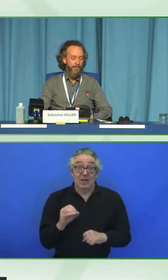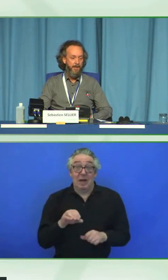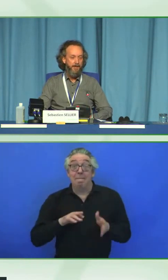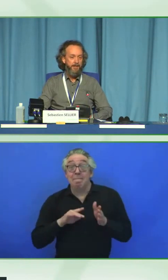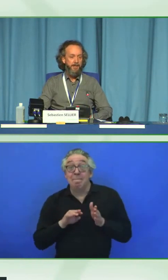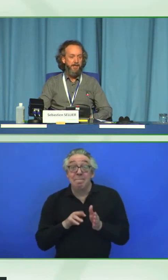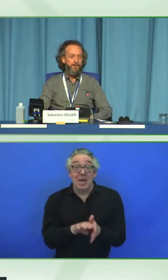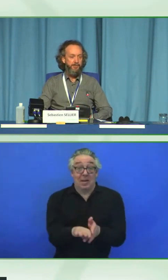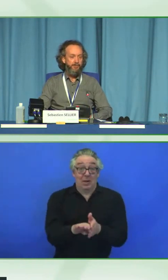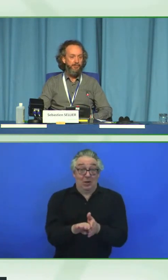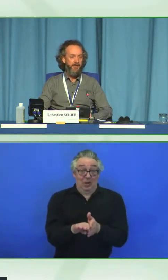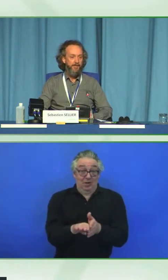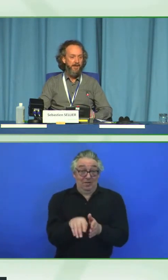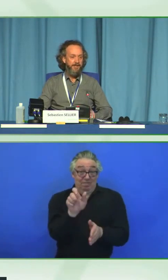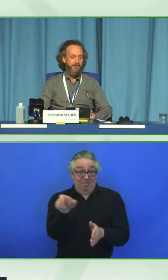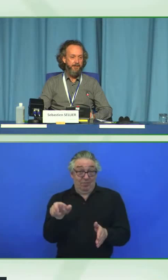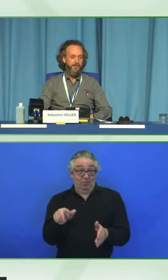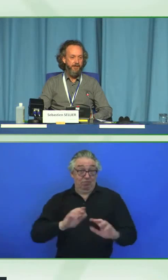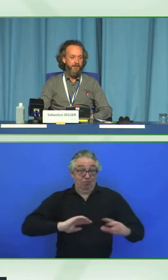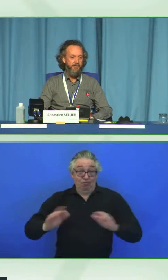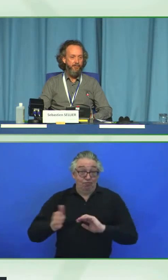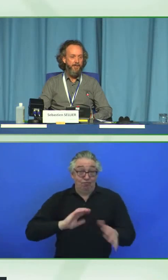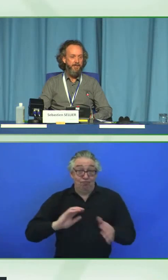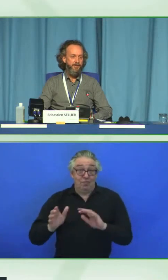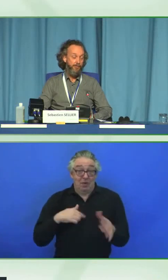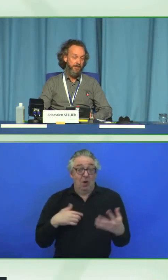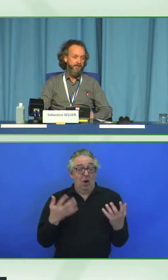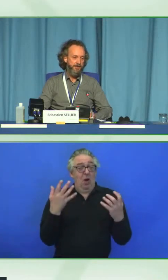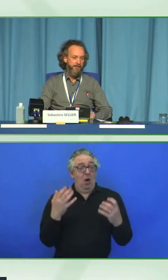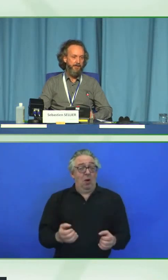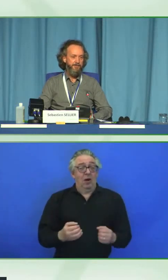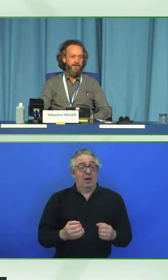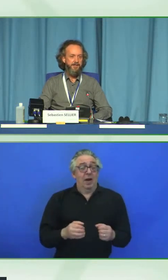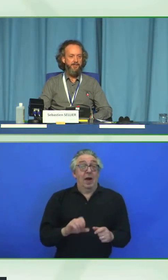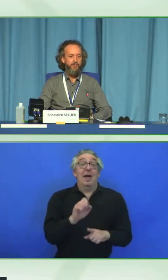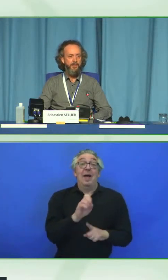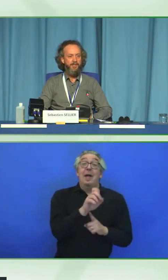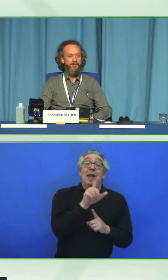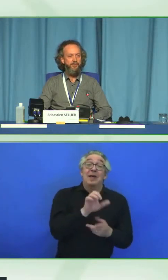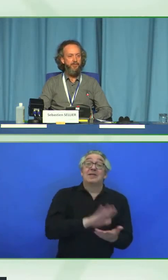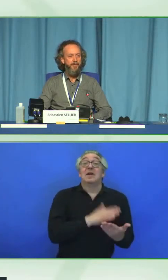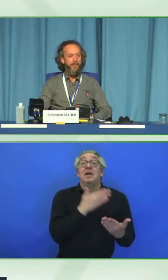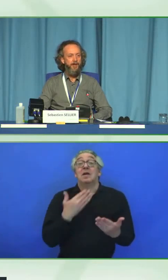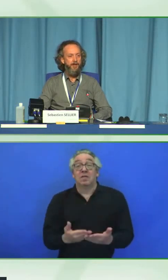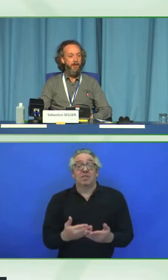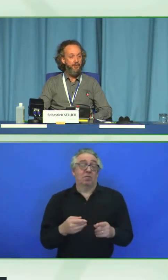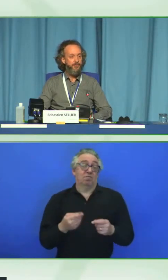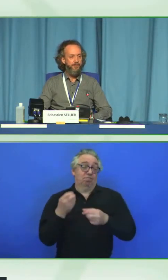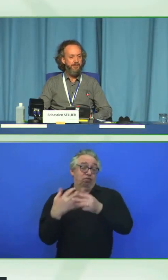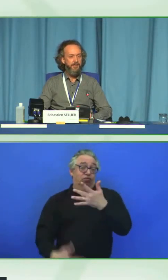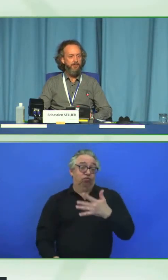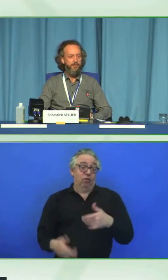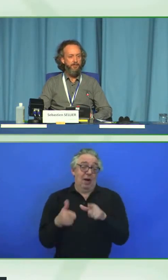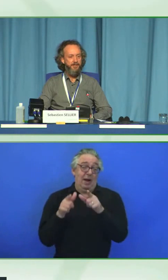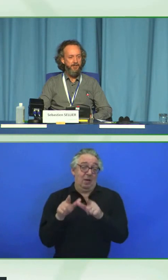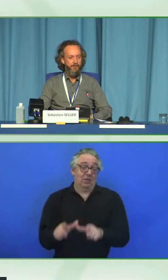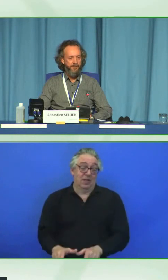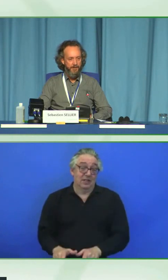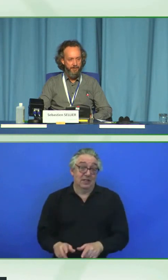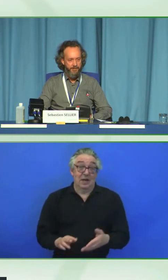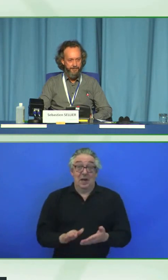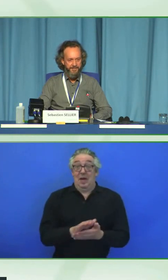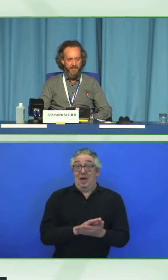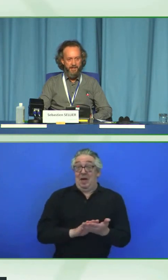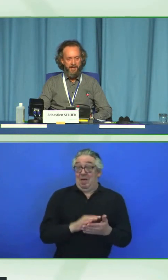language. And to get that done, we need to redesign the back office, we need to launch the